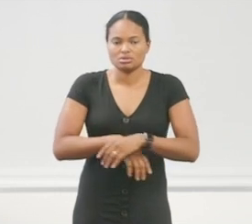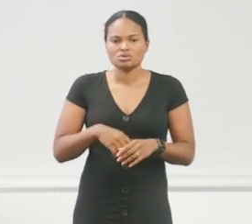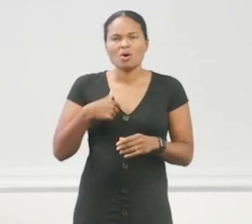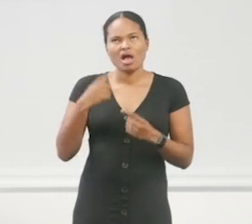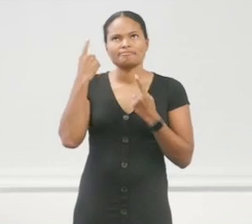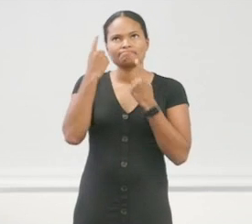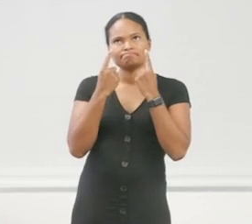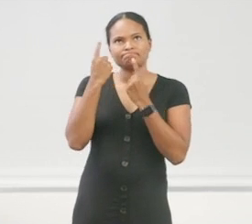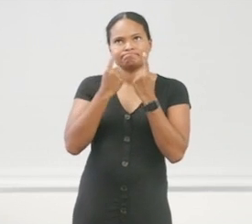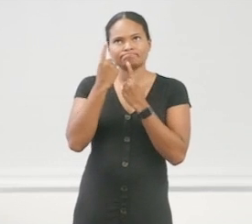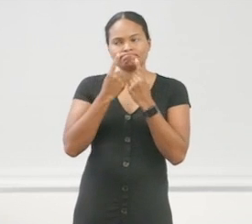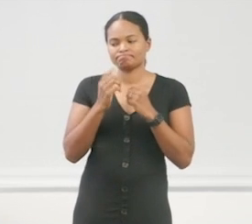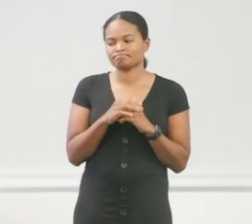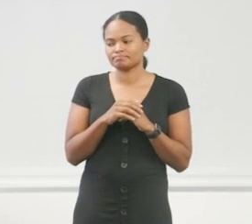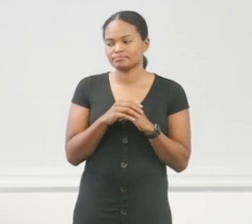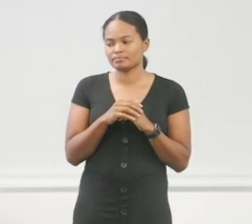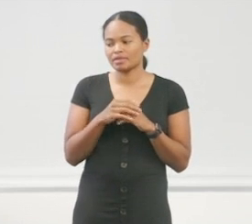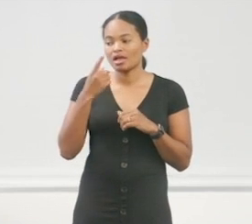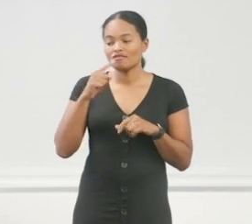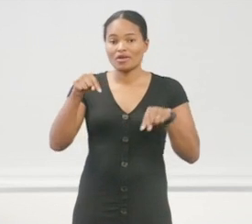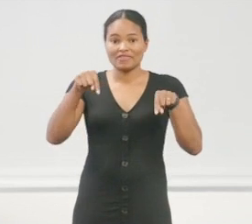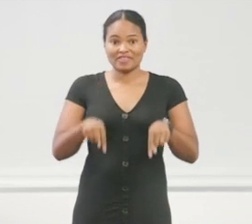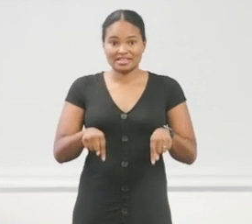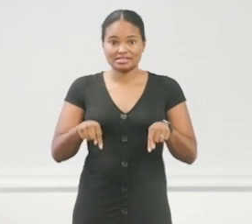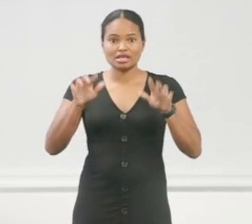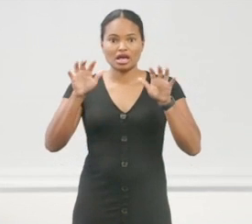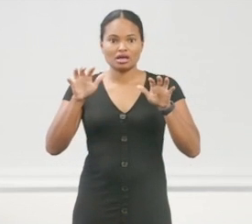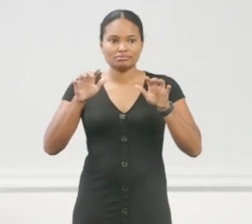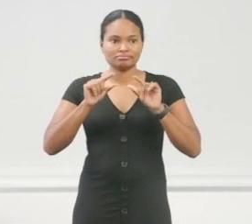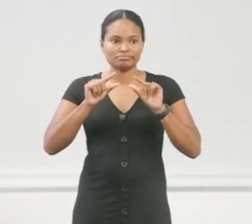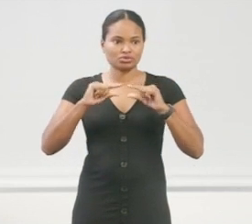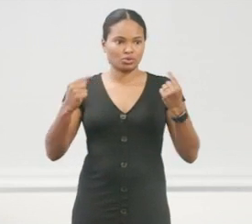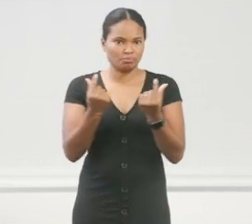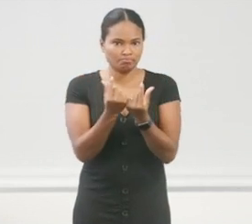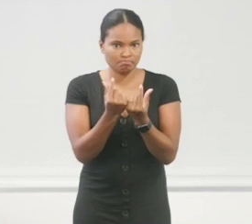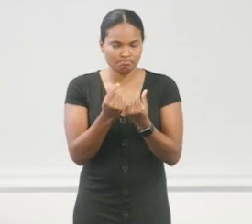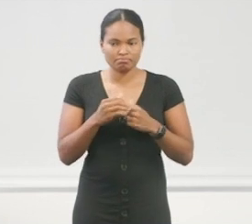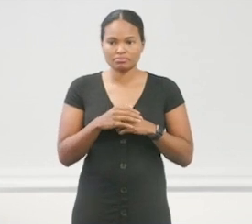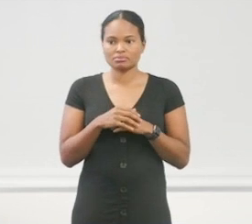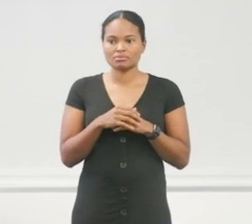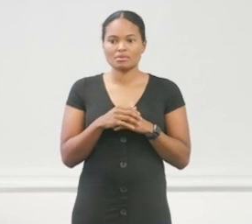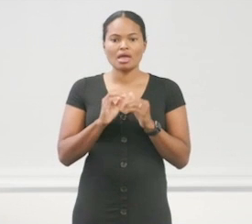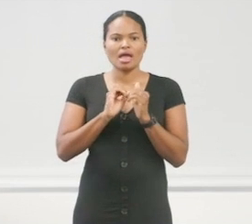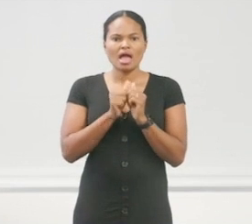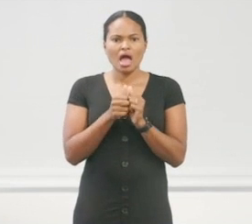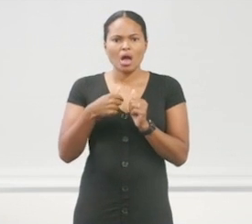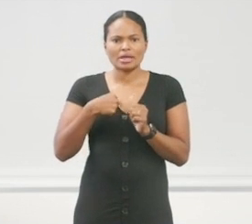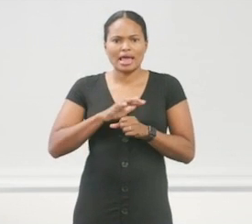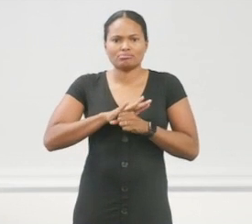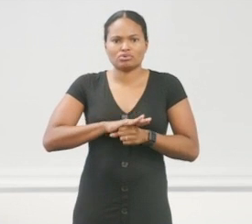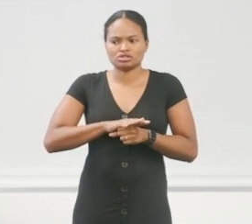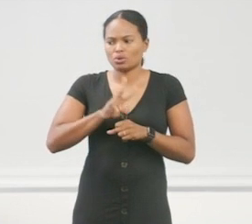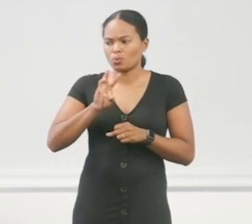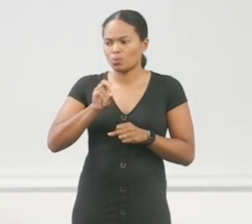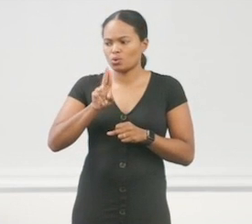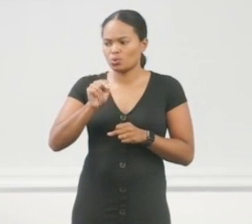And in this arena or this realm of discussing this, how can I put pressure on a wound? Everyone